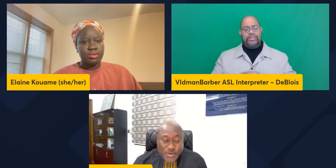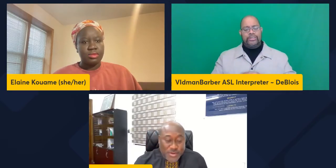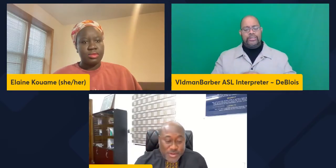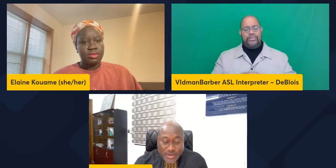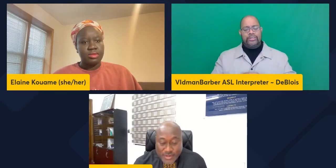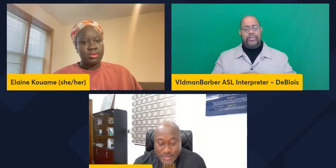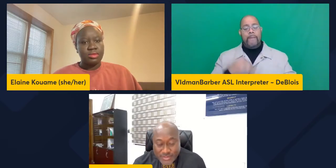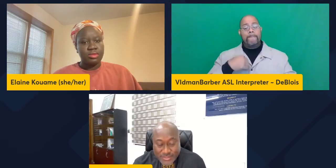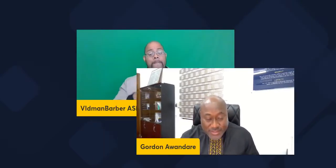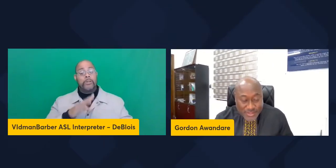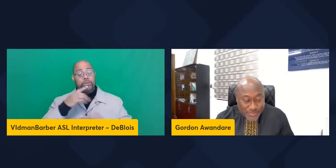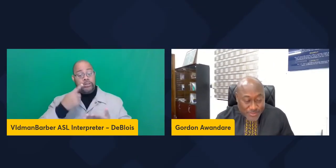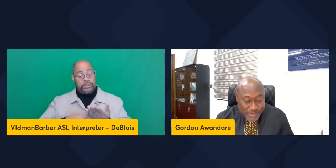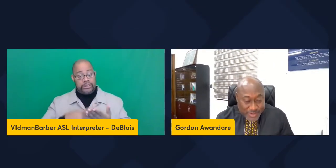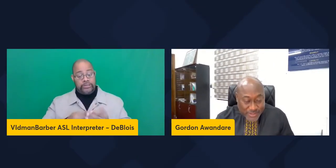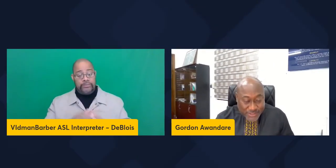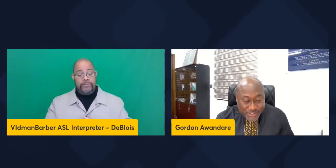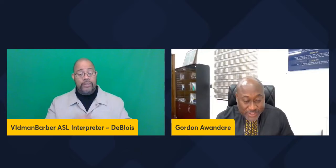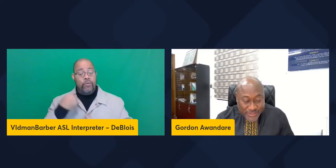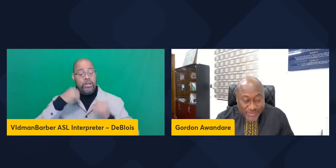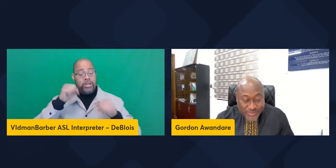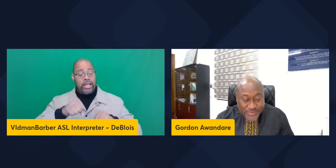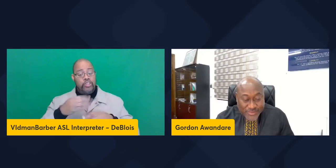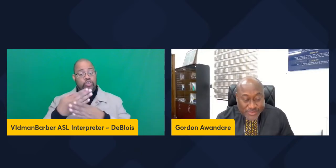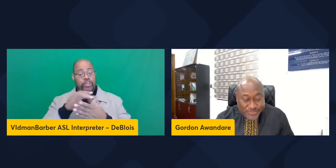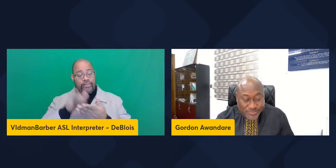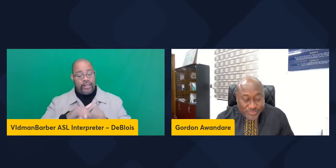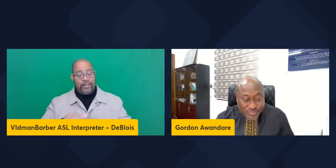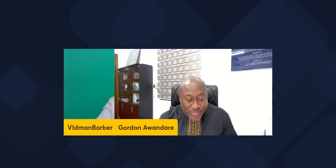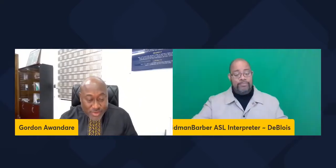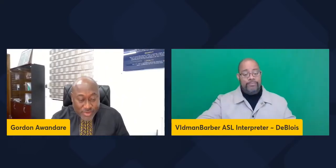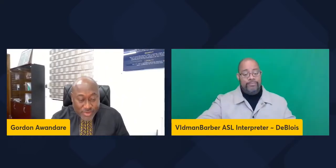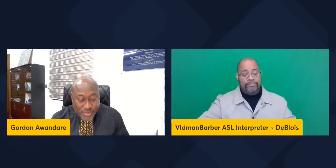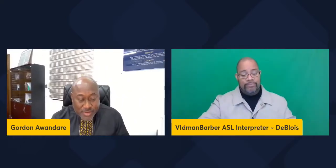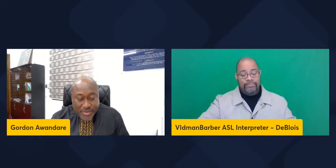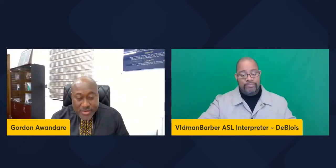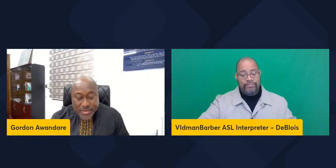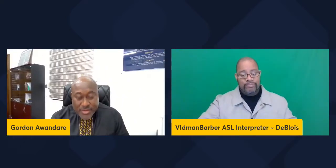My talk, let's see if we can share this.